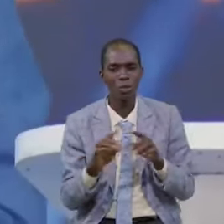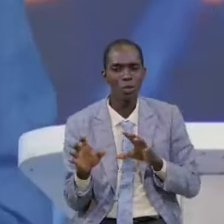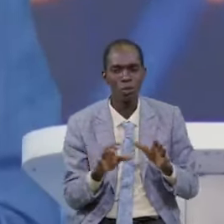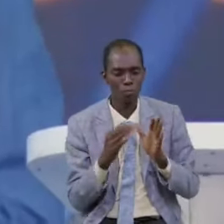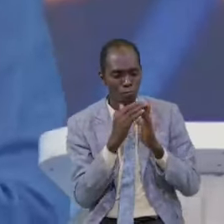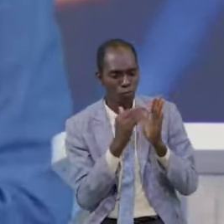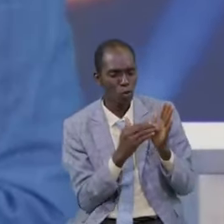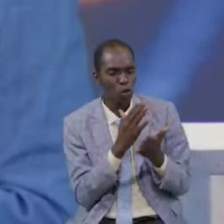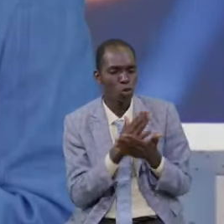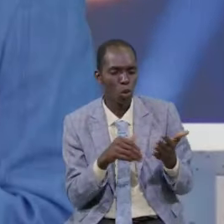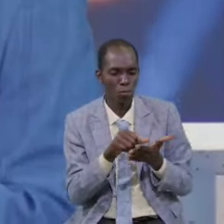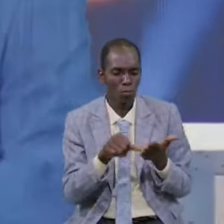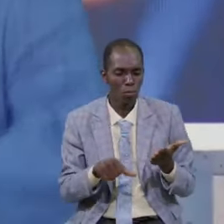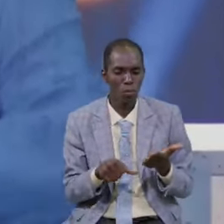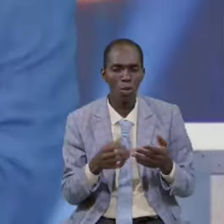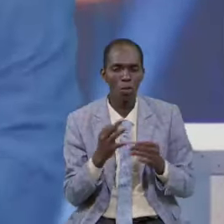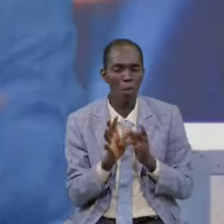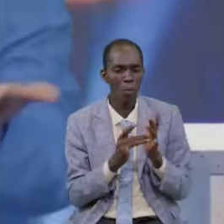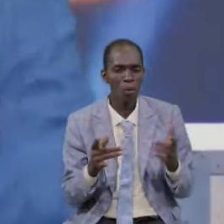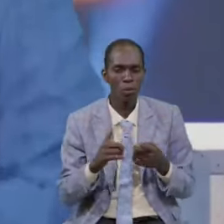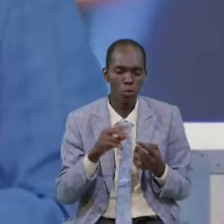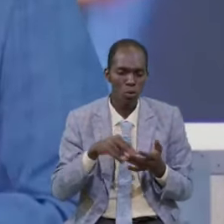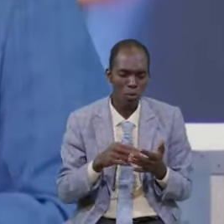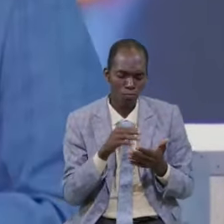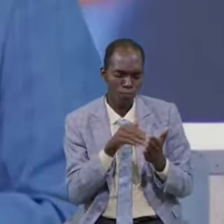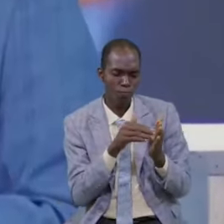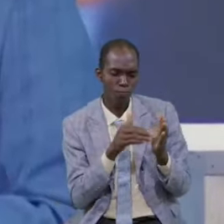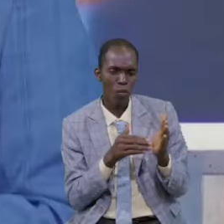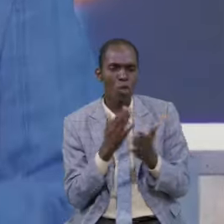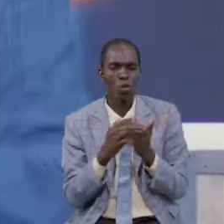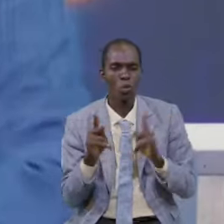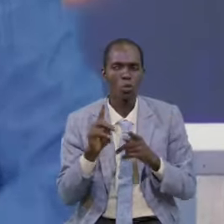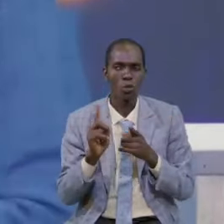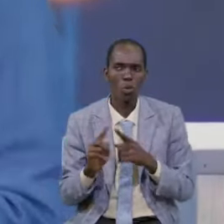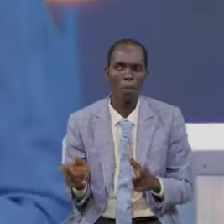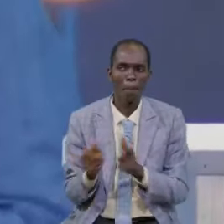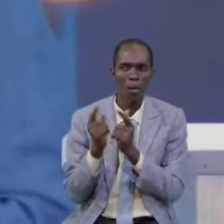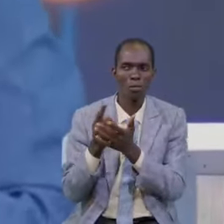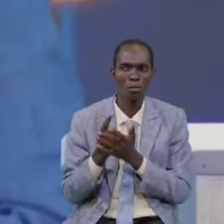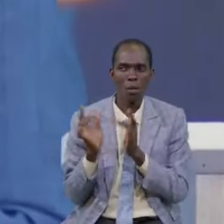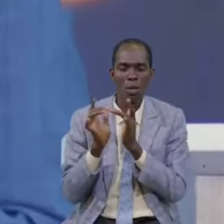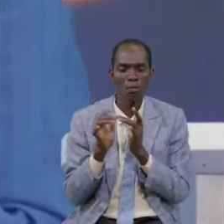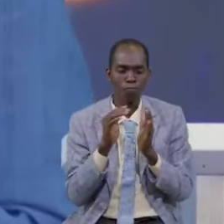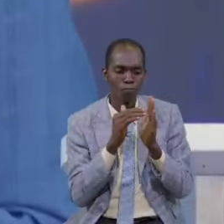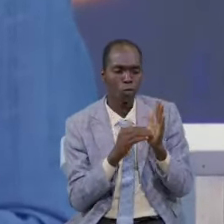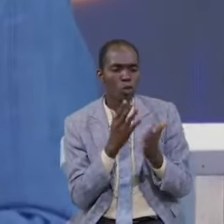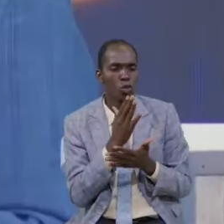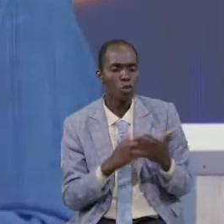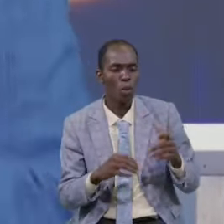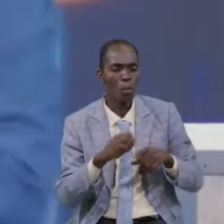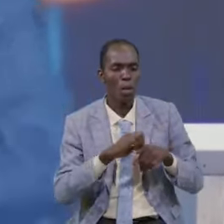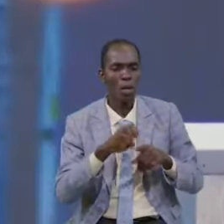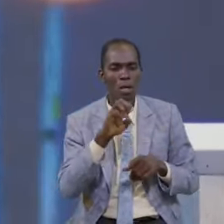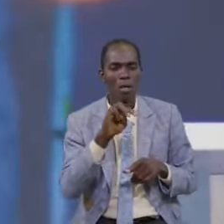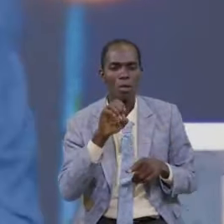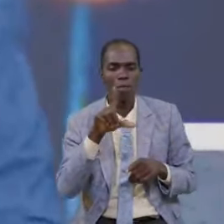of people to contact, and list of email to reply, and the list of texts you have to send,